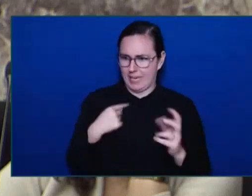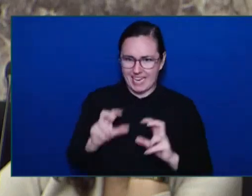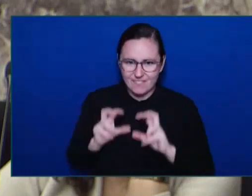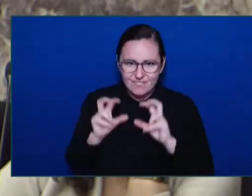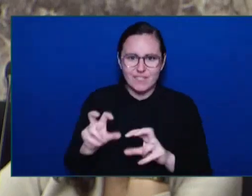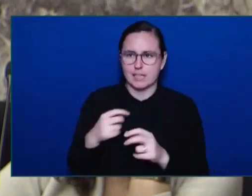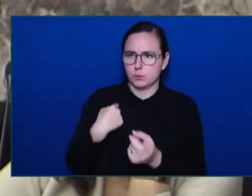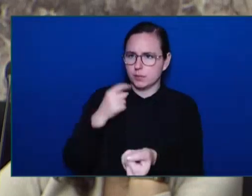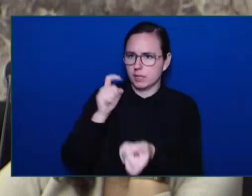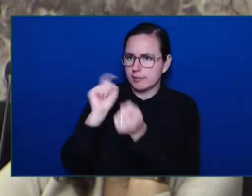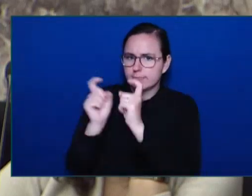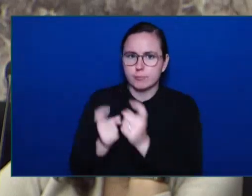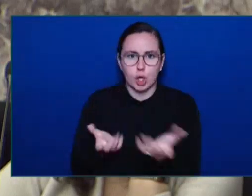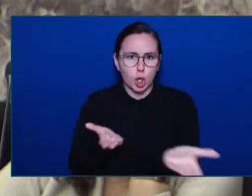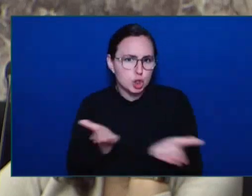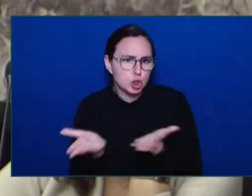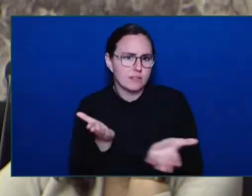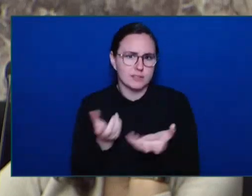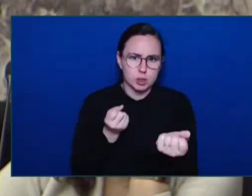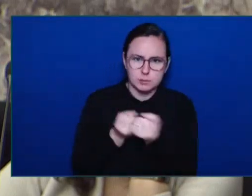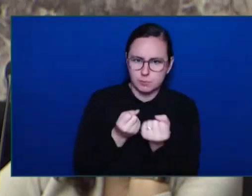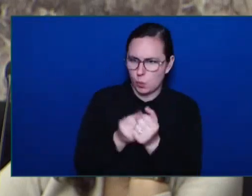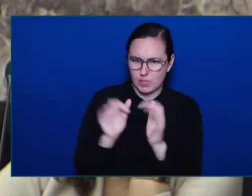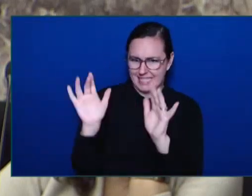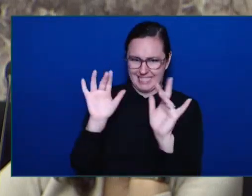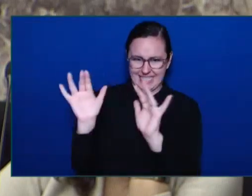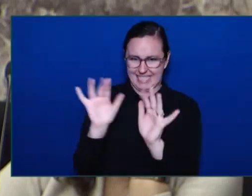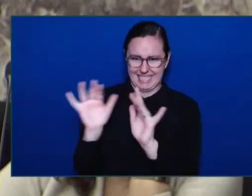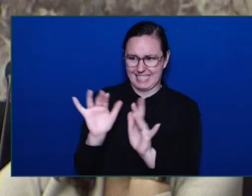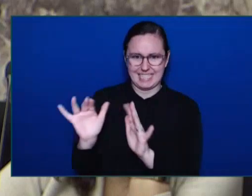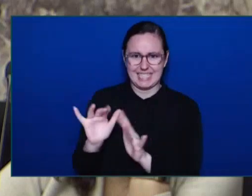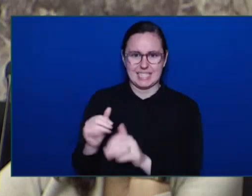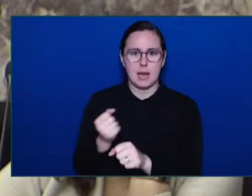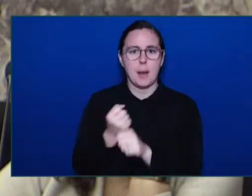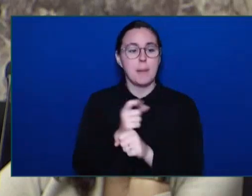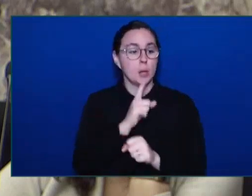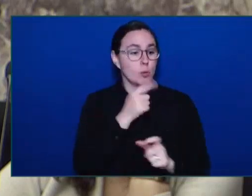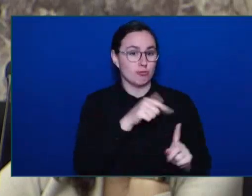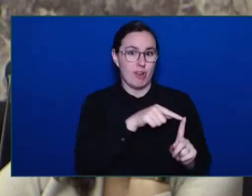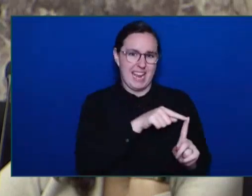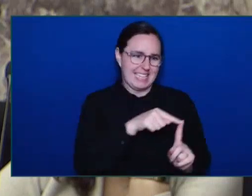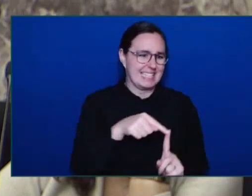helping them stay safely together and stay connected to their family, community and culture. Thank you.